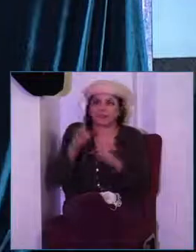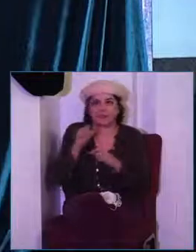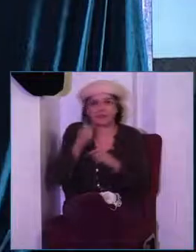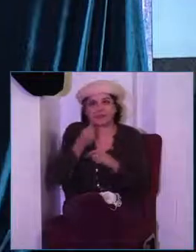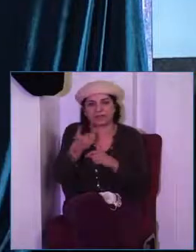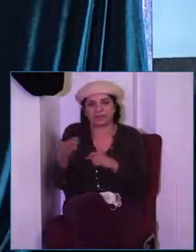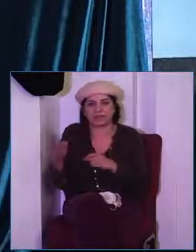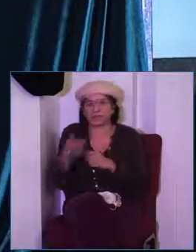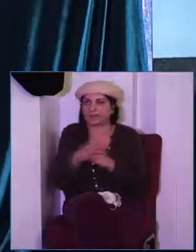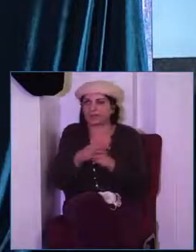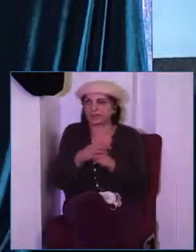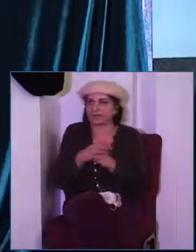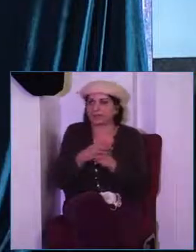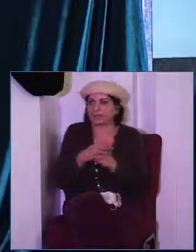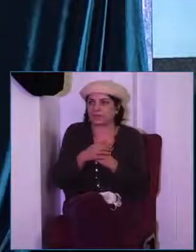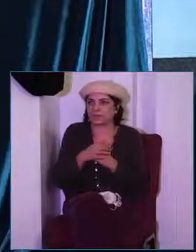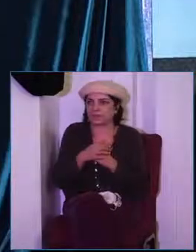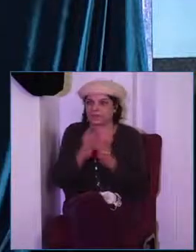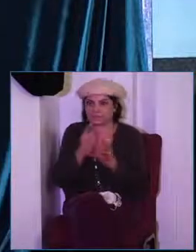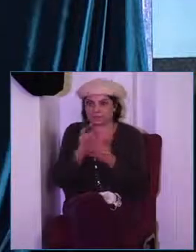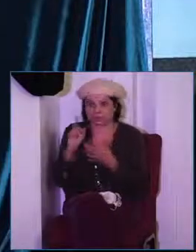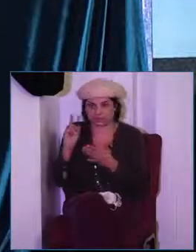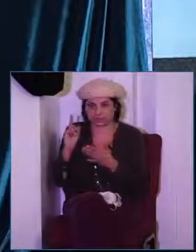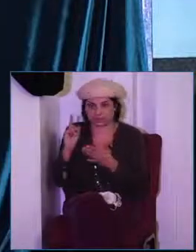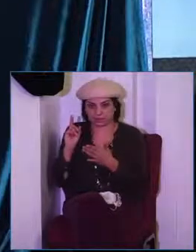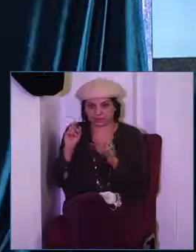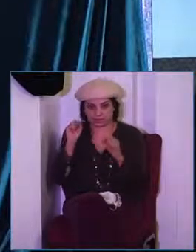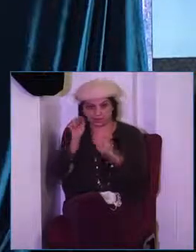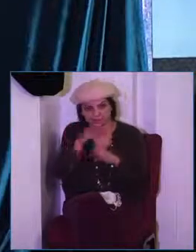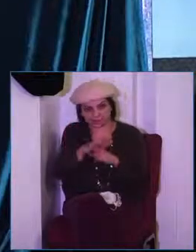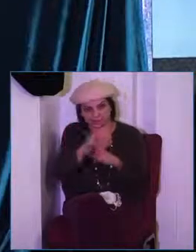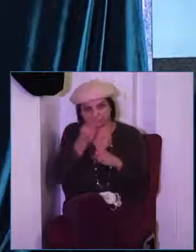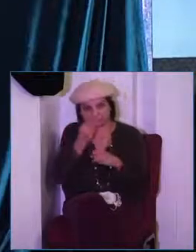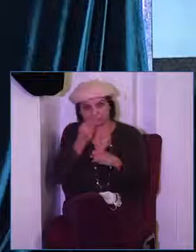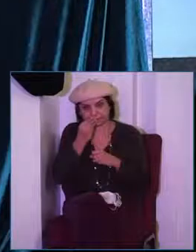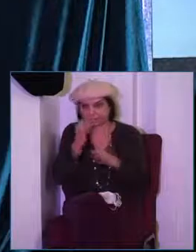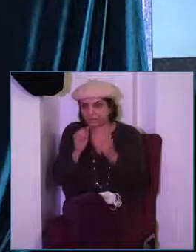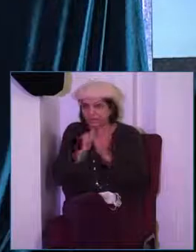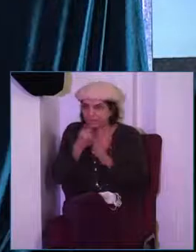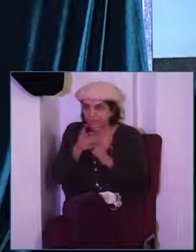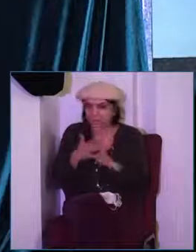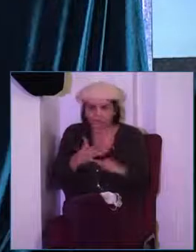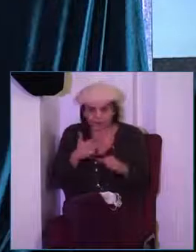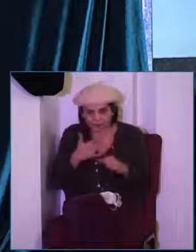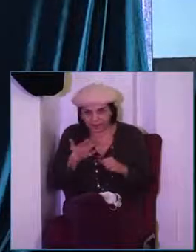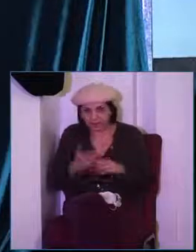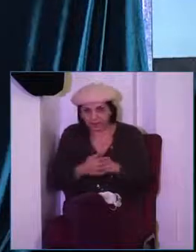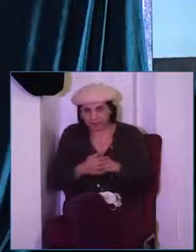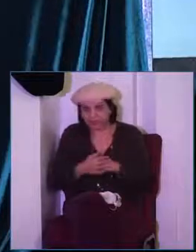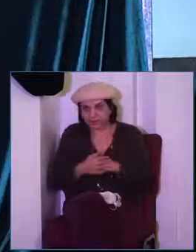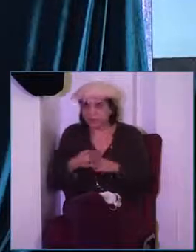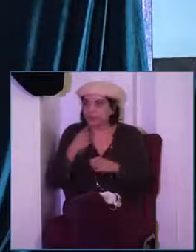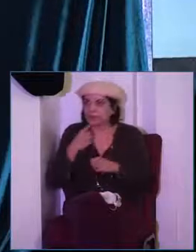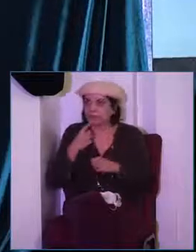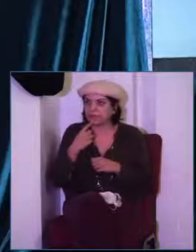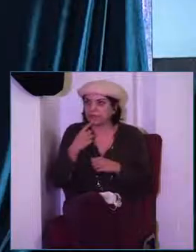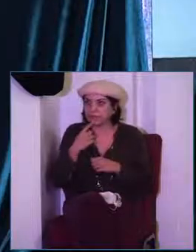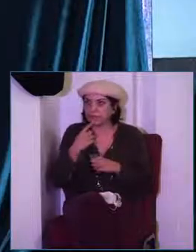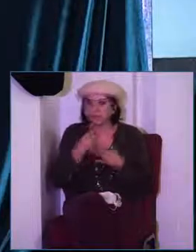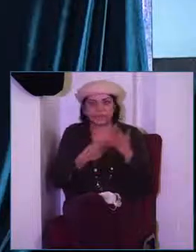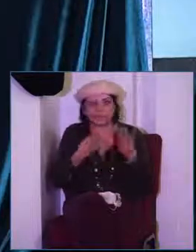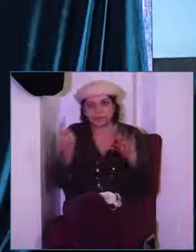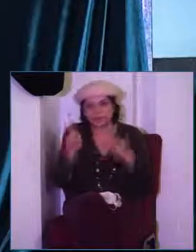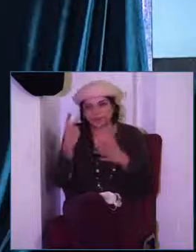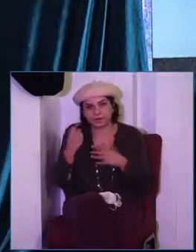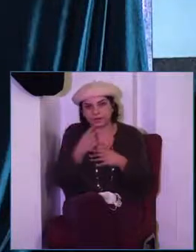anything. I said, last week when I dropped off the food, I said, how are you feeling? And he said what he always says